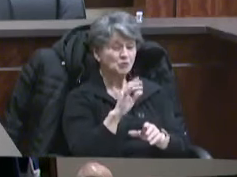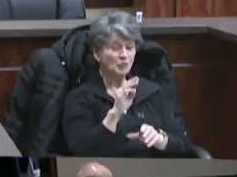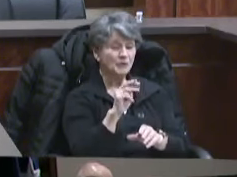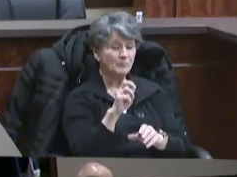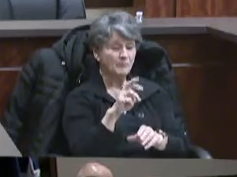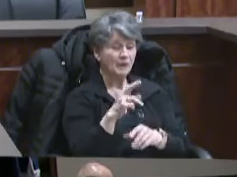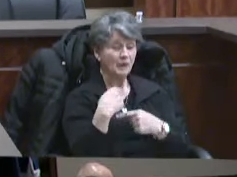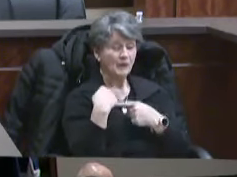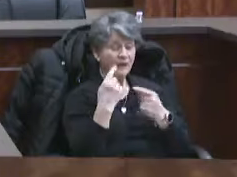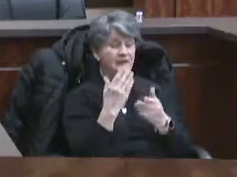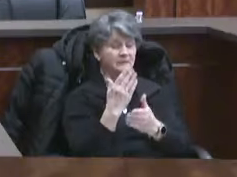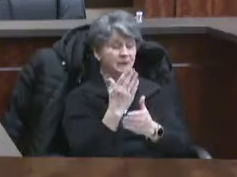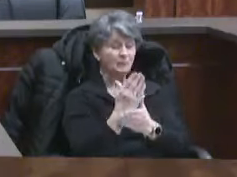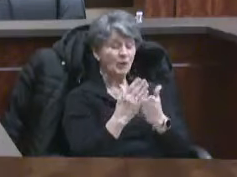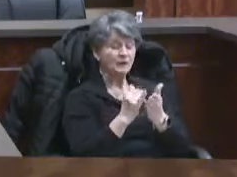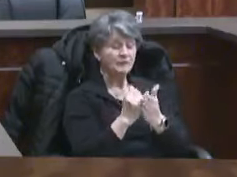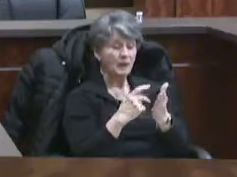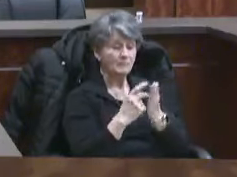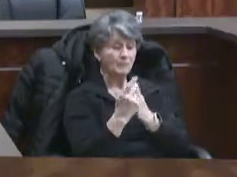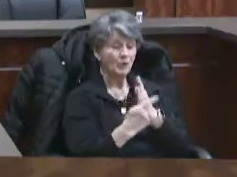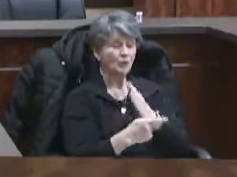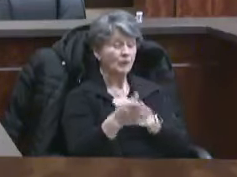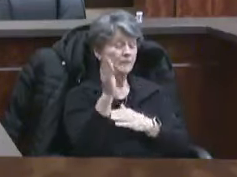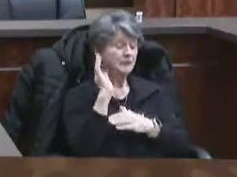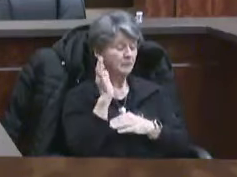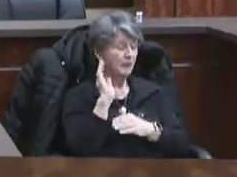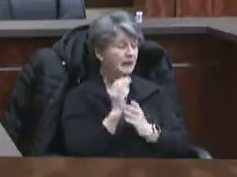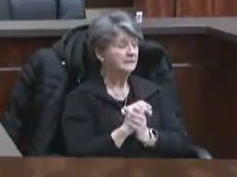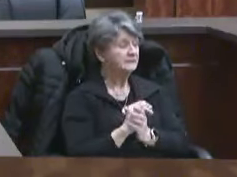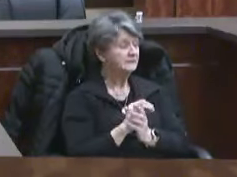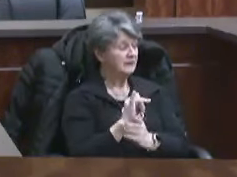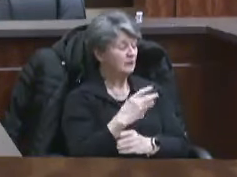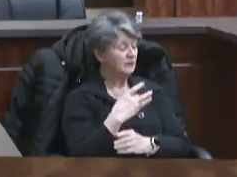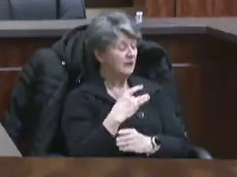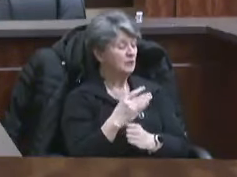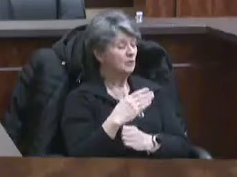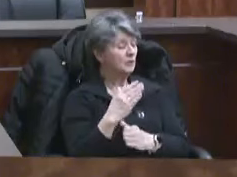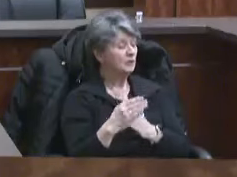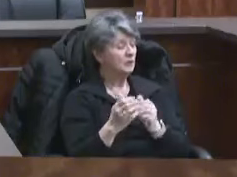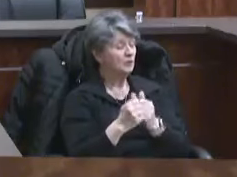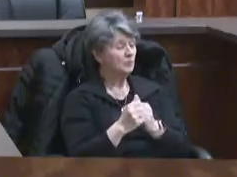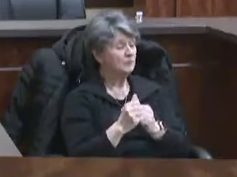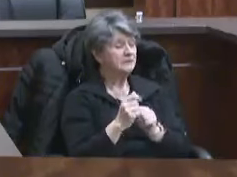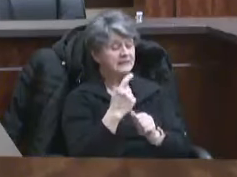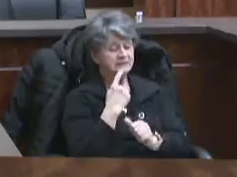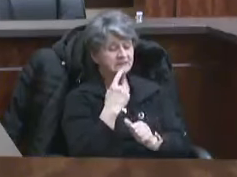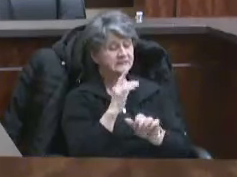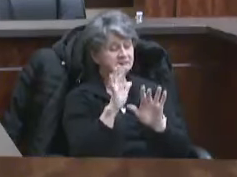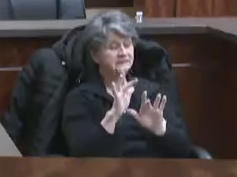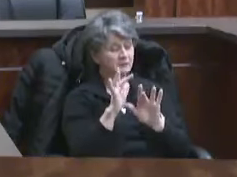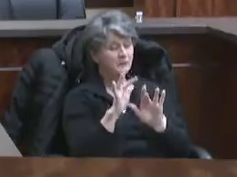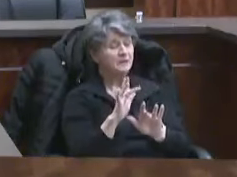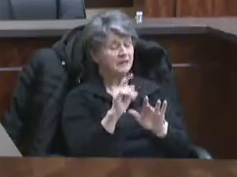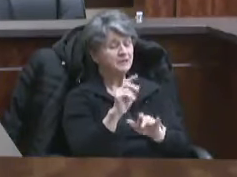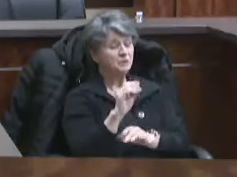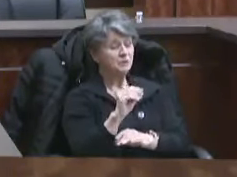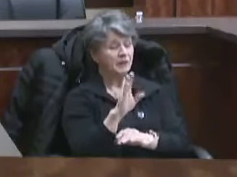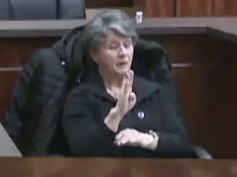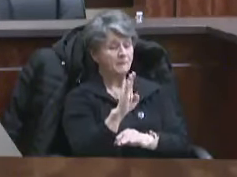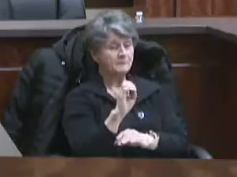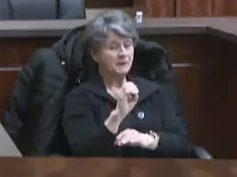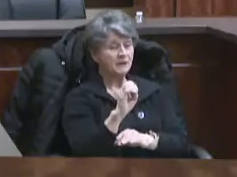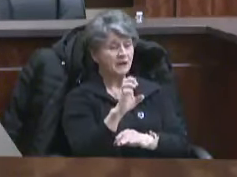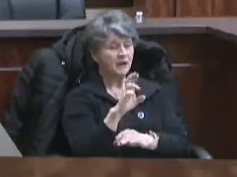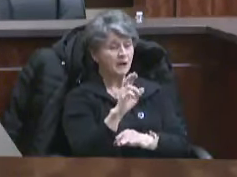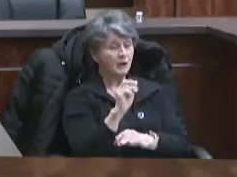past as well. I'd like to conclude with sending out condolences to the Beecraft and